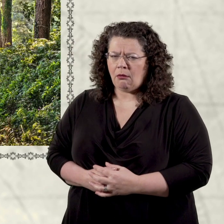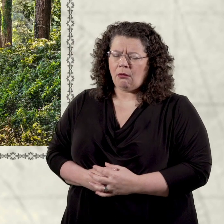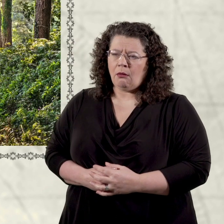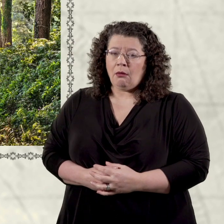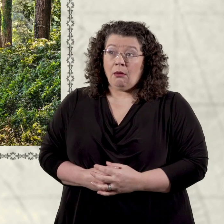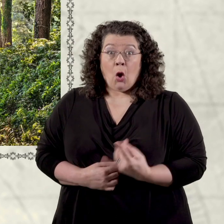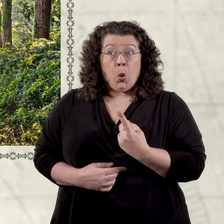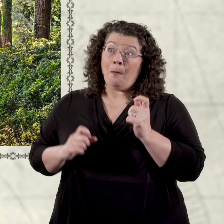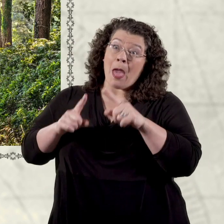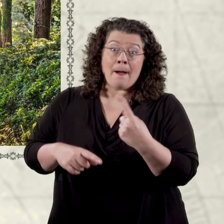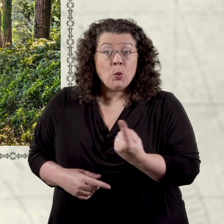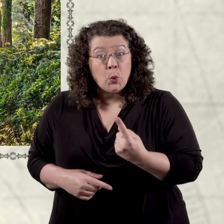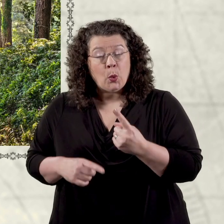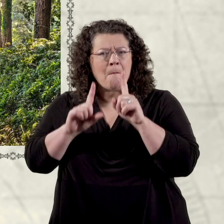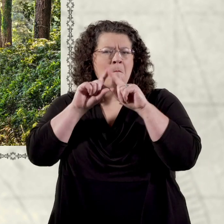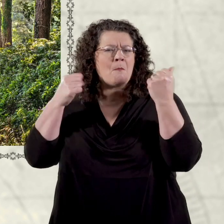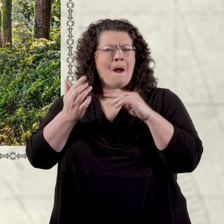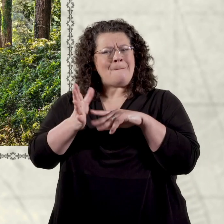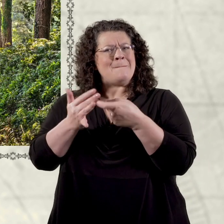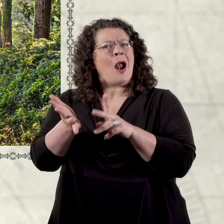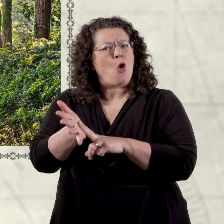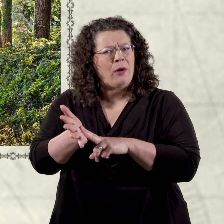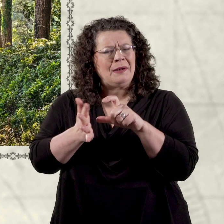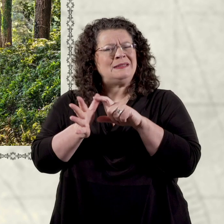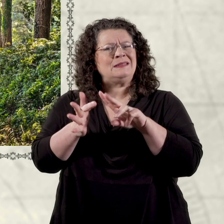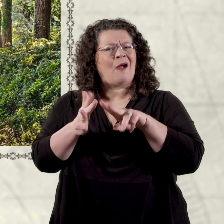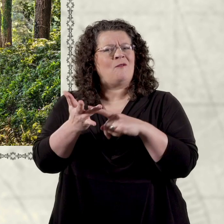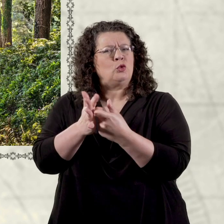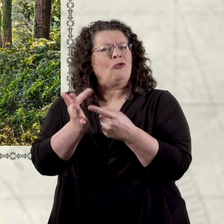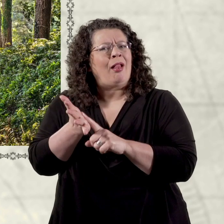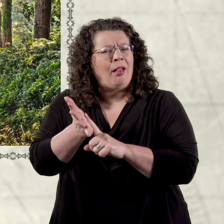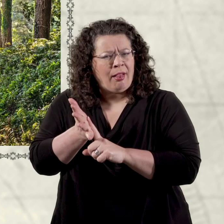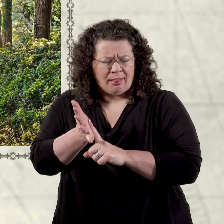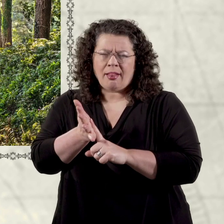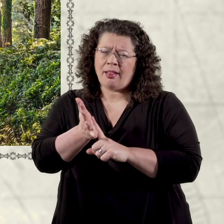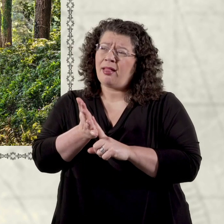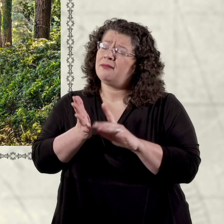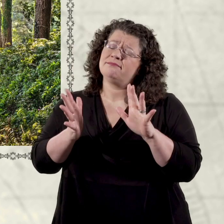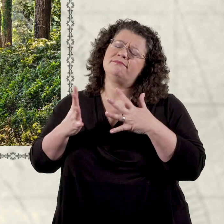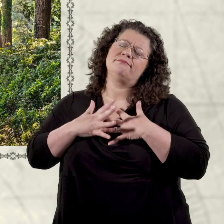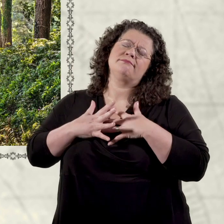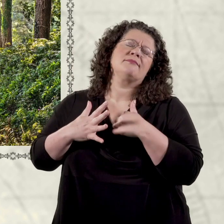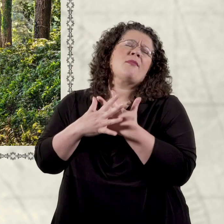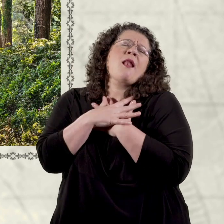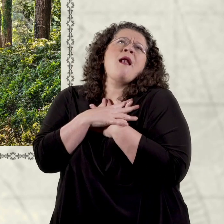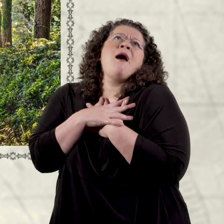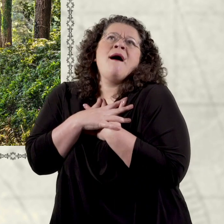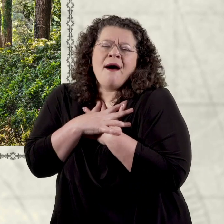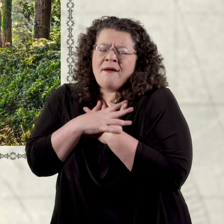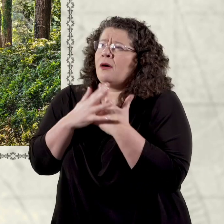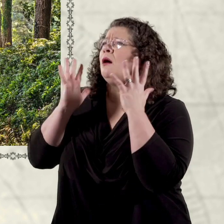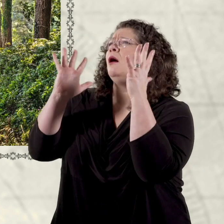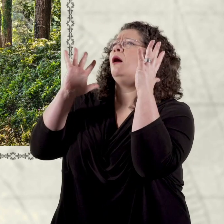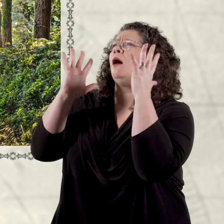But this is who's at fault. Maelon Davotryll. Oh, I was in